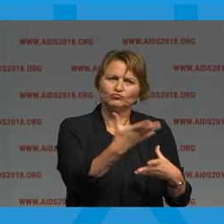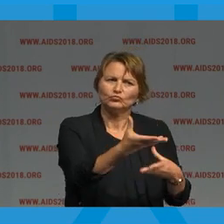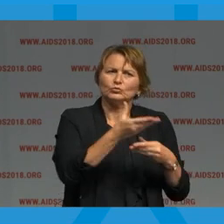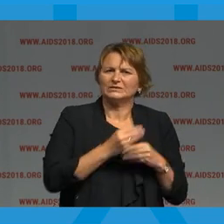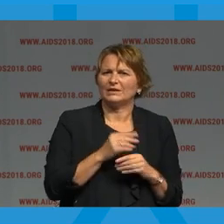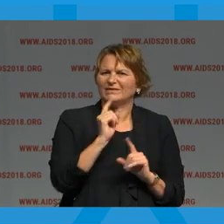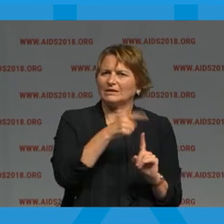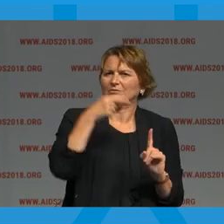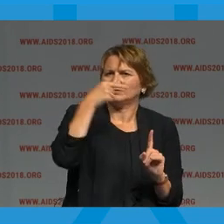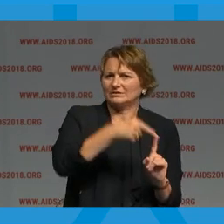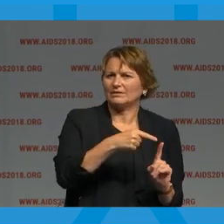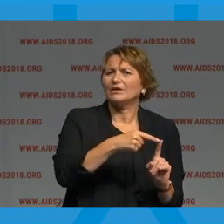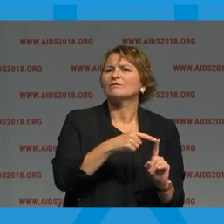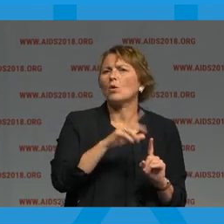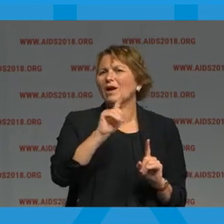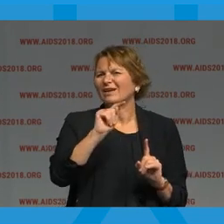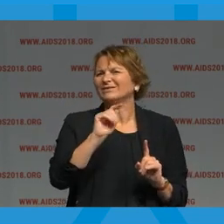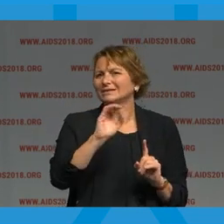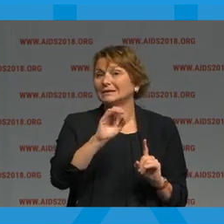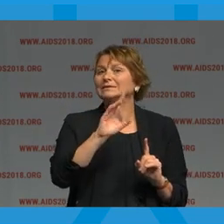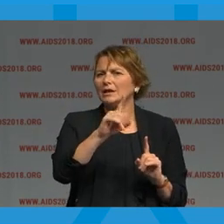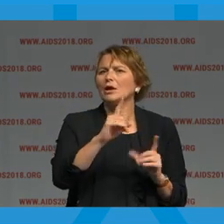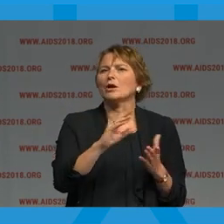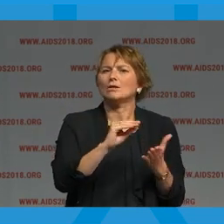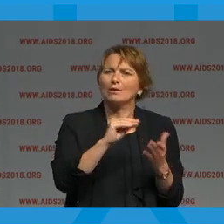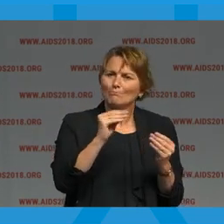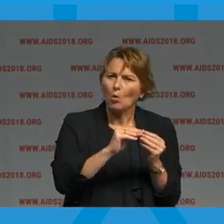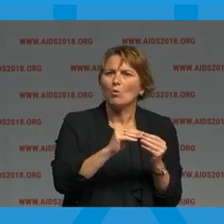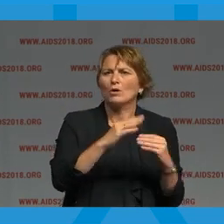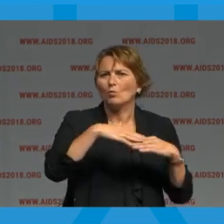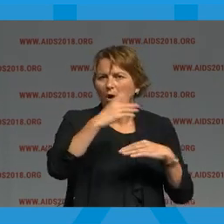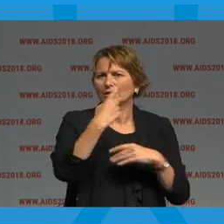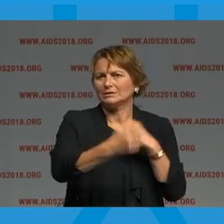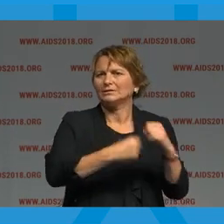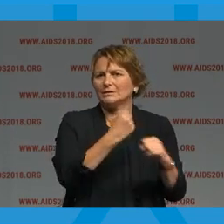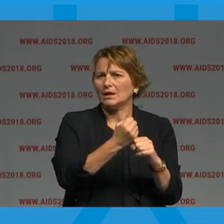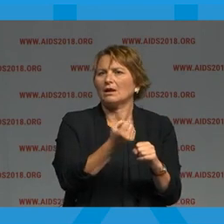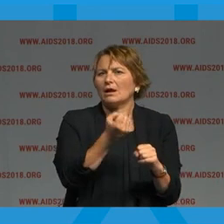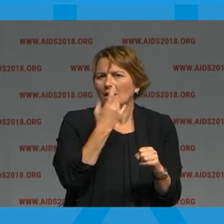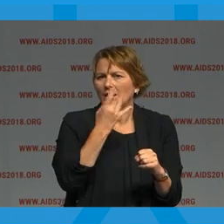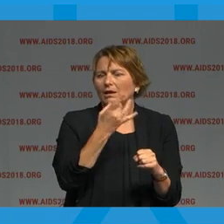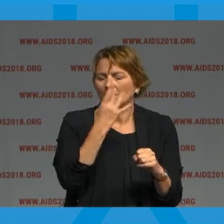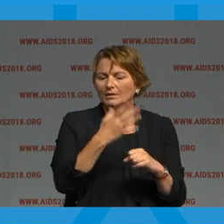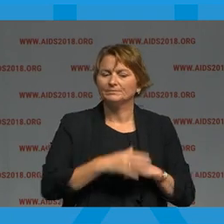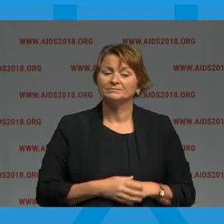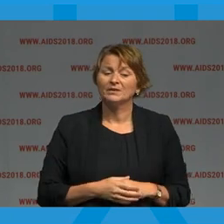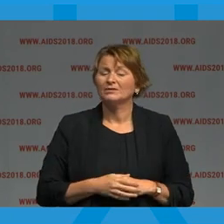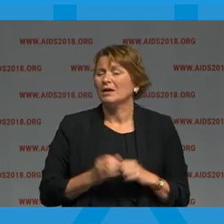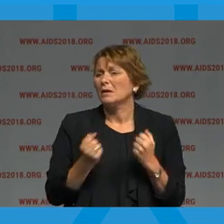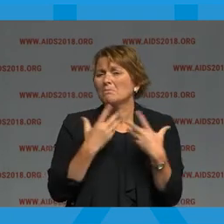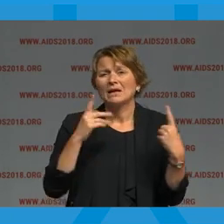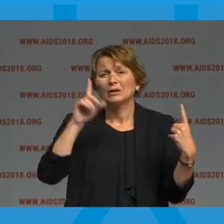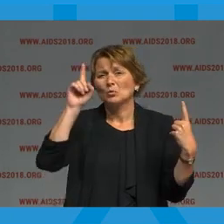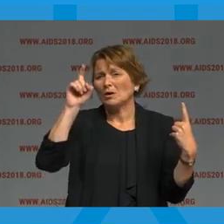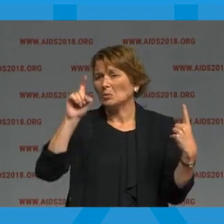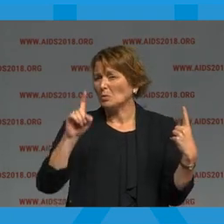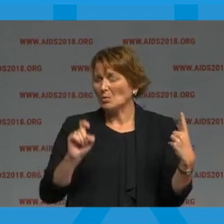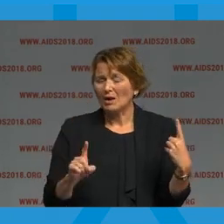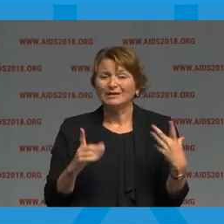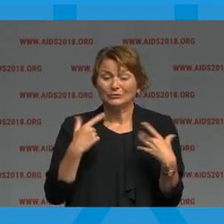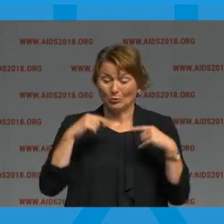tenofovir and FTC for 1 year more. We have a lot of pending questions, concerns, and research